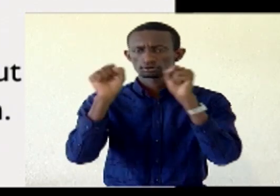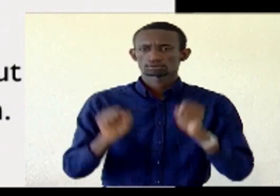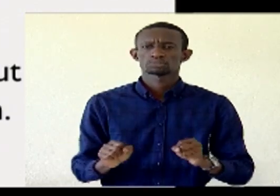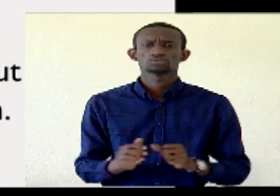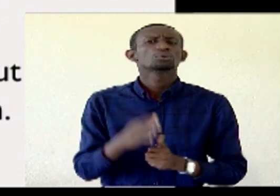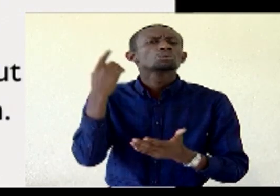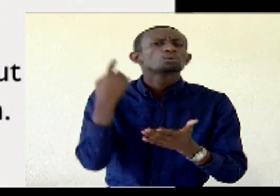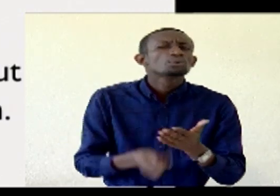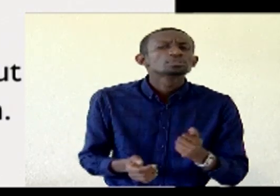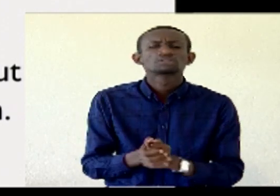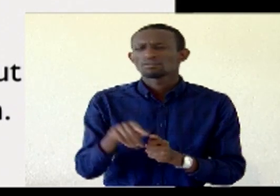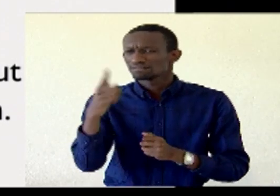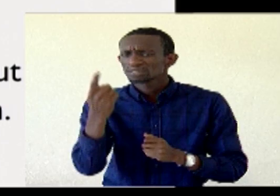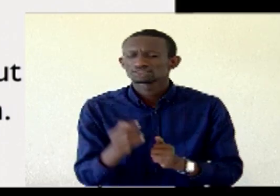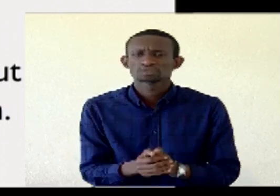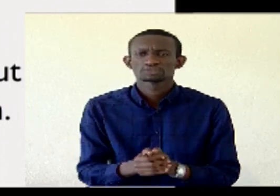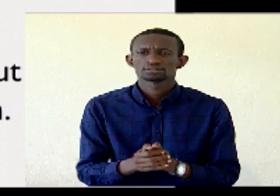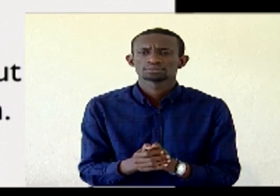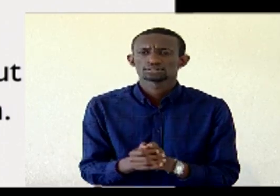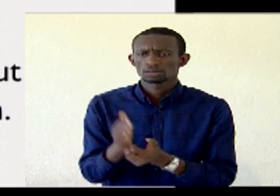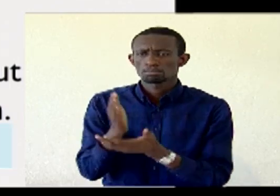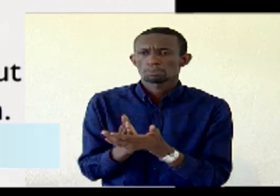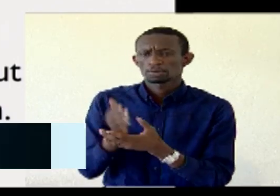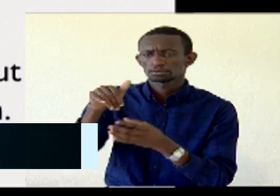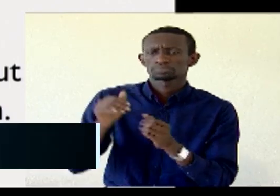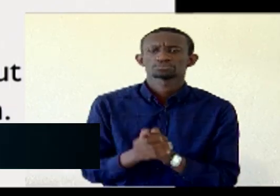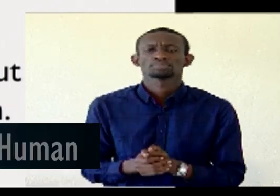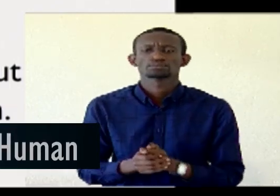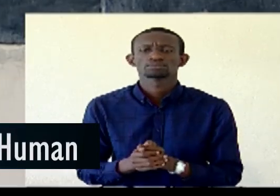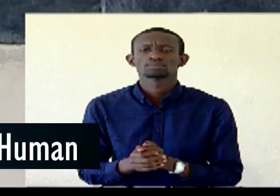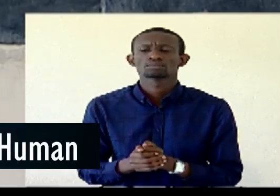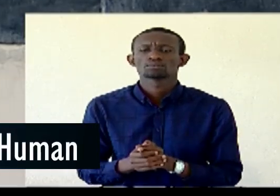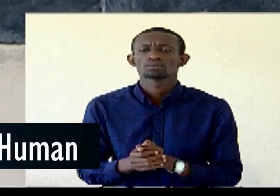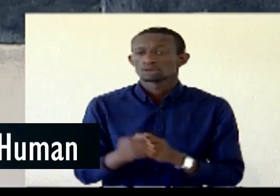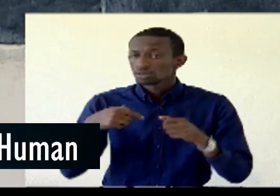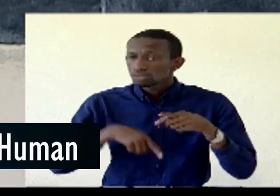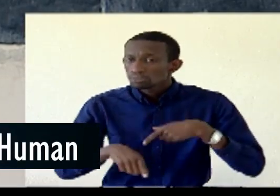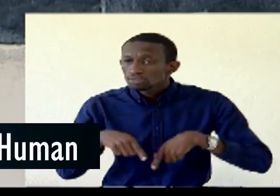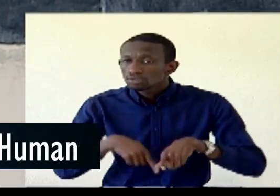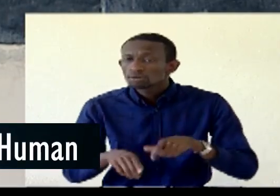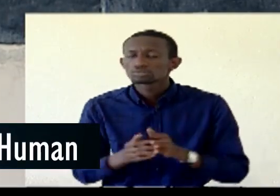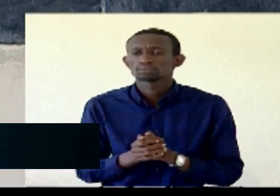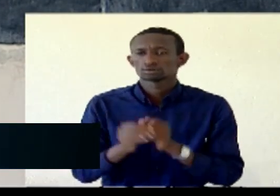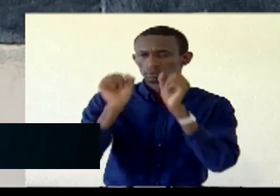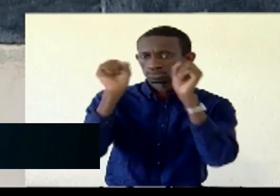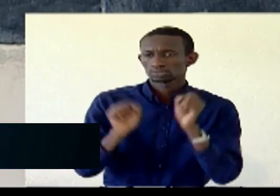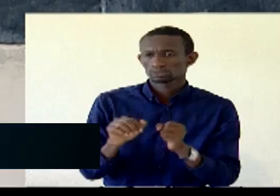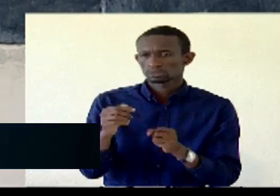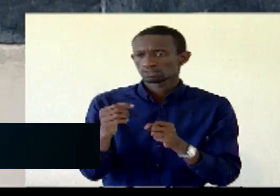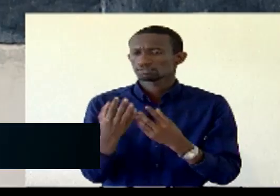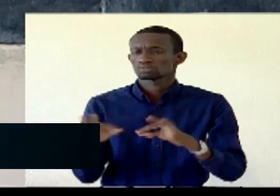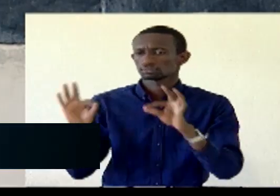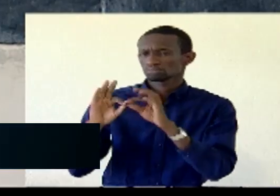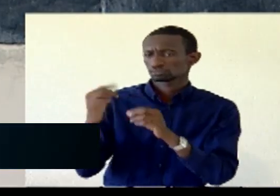human urinary system? The urinary system is made up of 2 kidneys, one on the